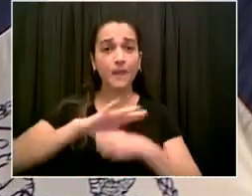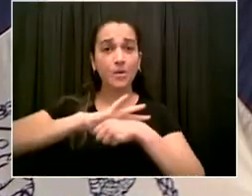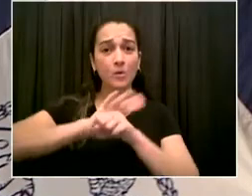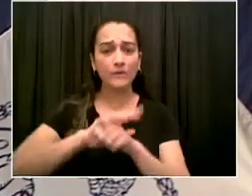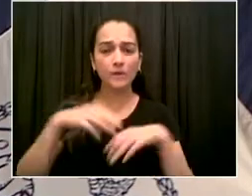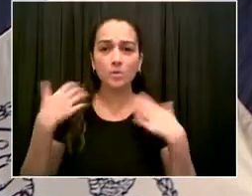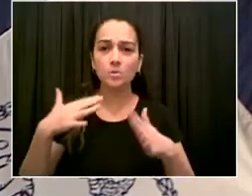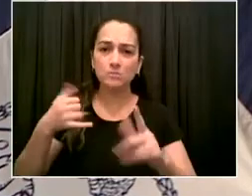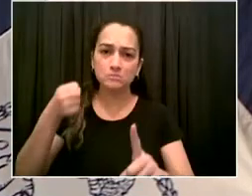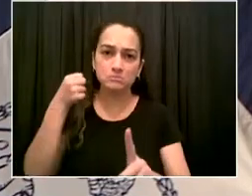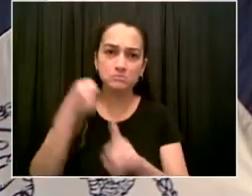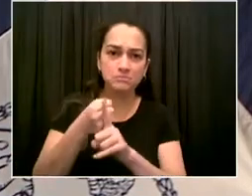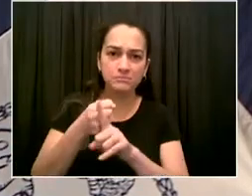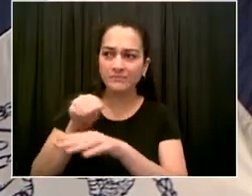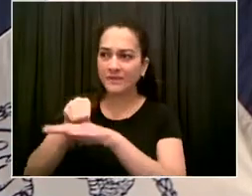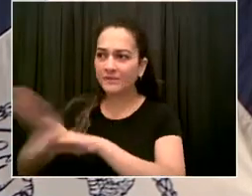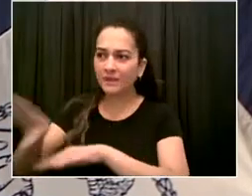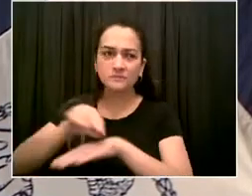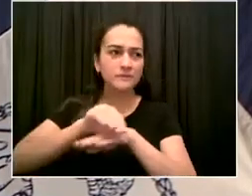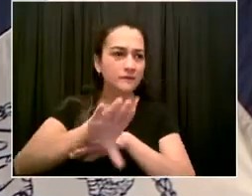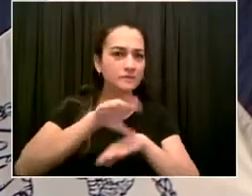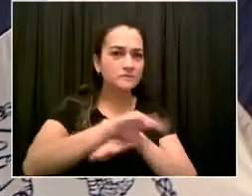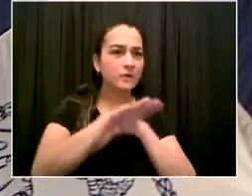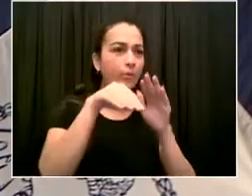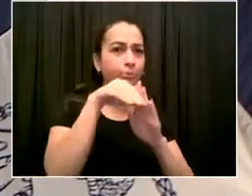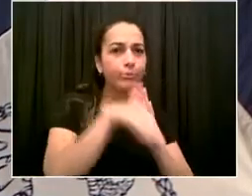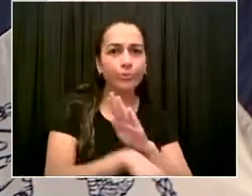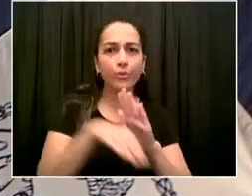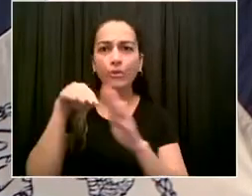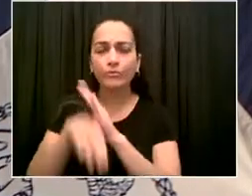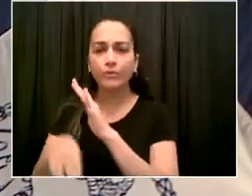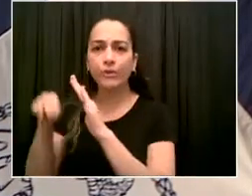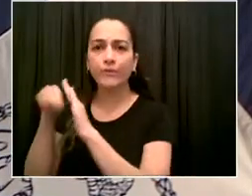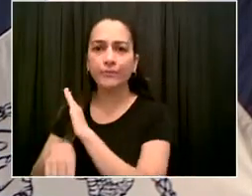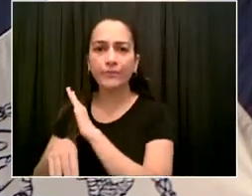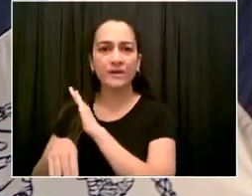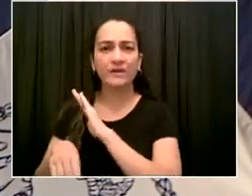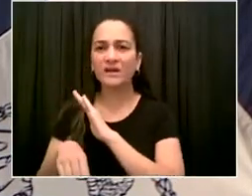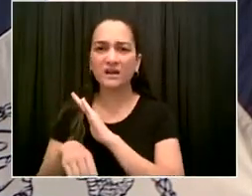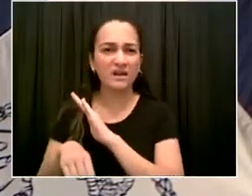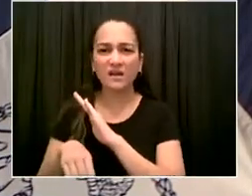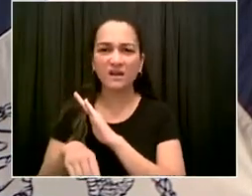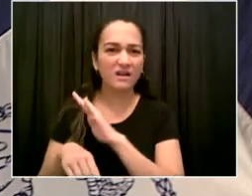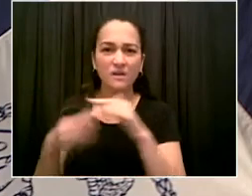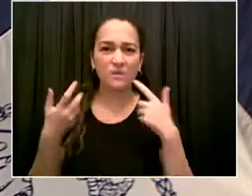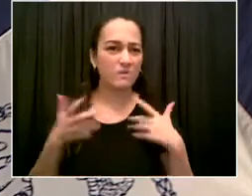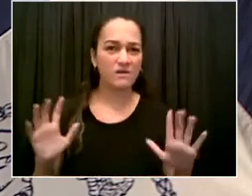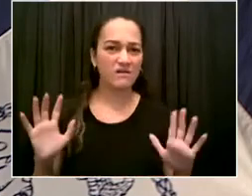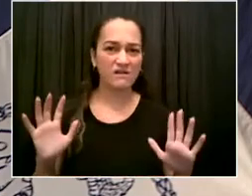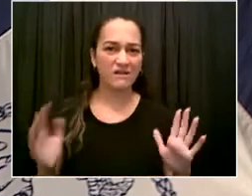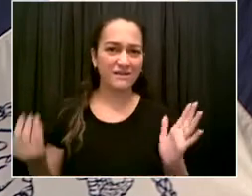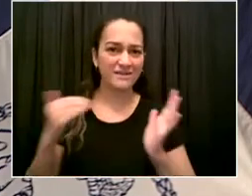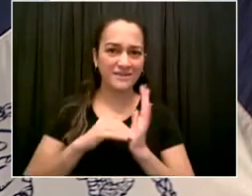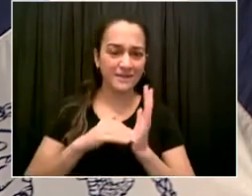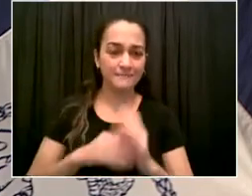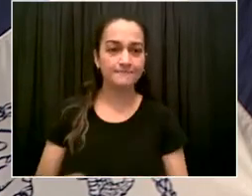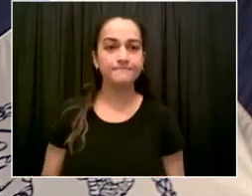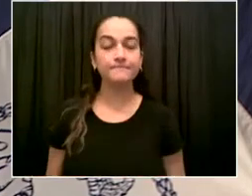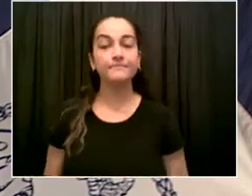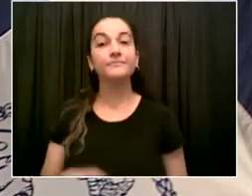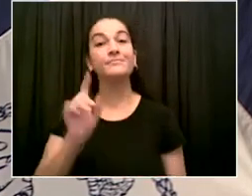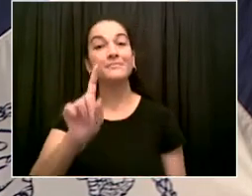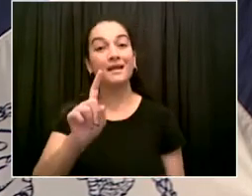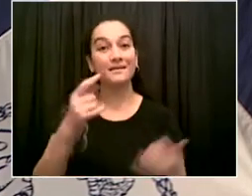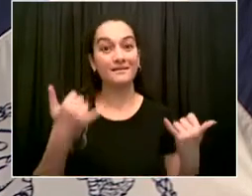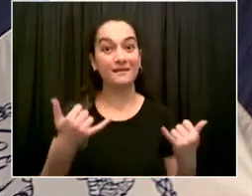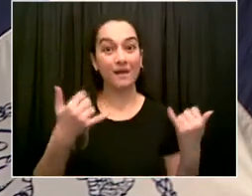trauma, and we have to address that. The reality is, people are suffering right now in this city. There's a mental health